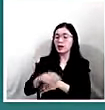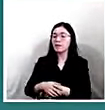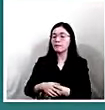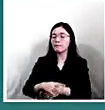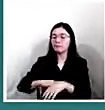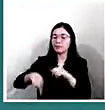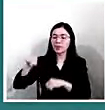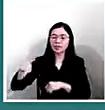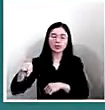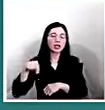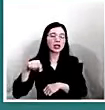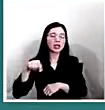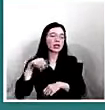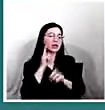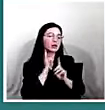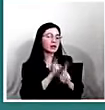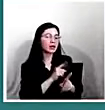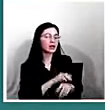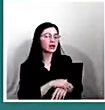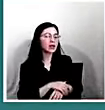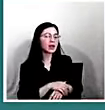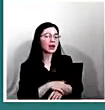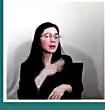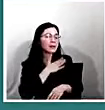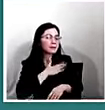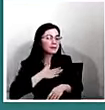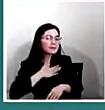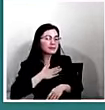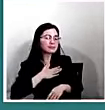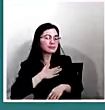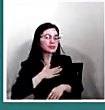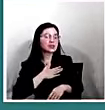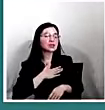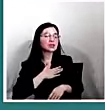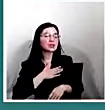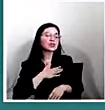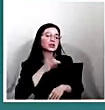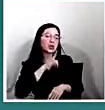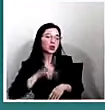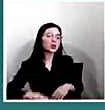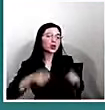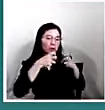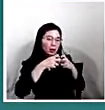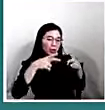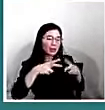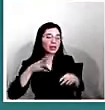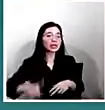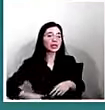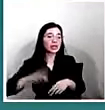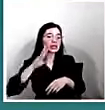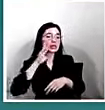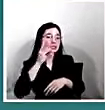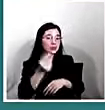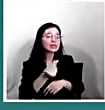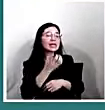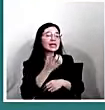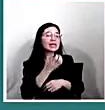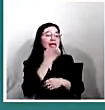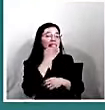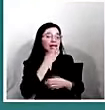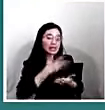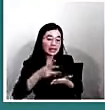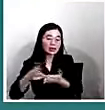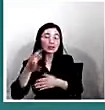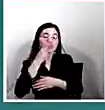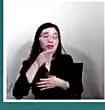said, "Please, Lord, for even the dogs eat the scraps that fall from